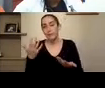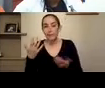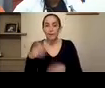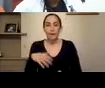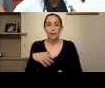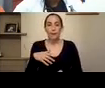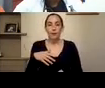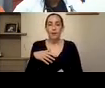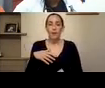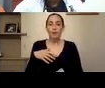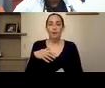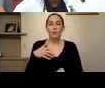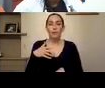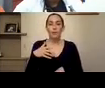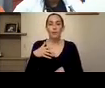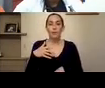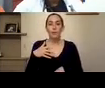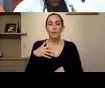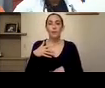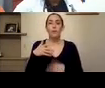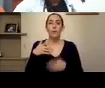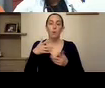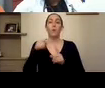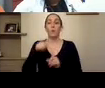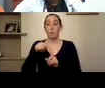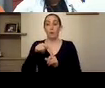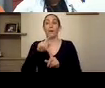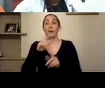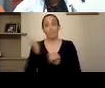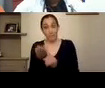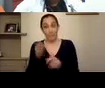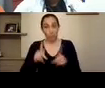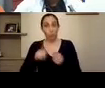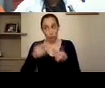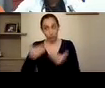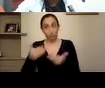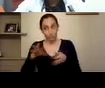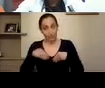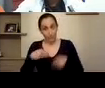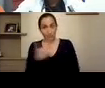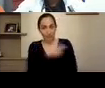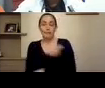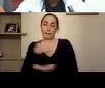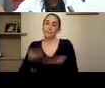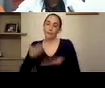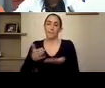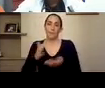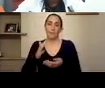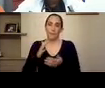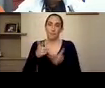area that will have to do the greatest amount of work. And I'll stop there and take a few minutes for questions.